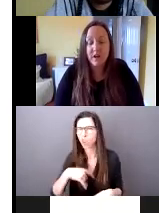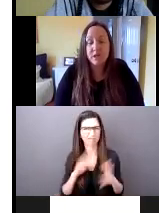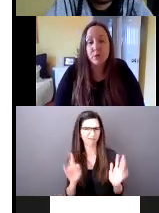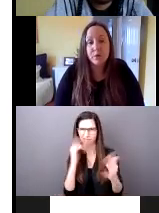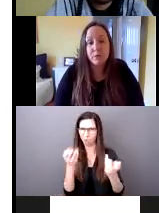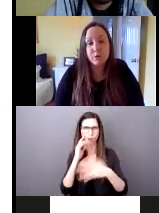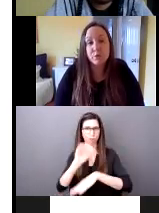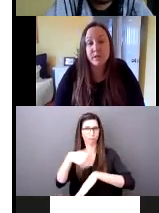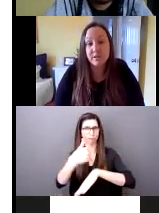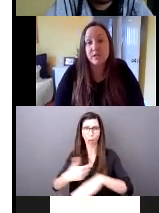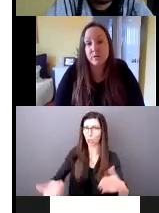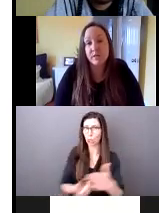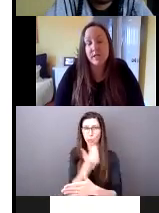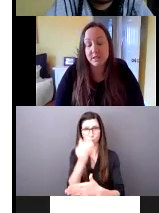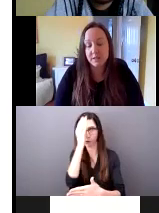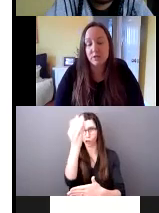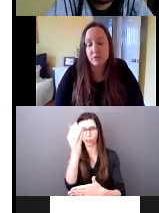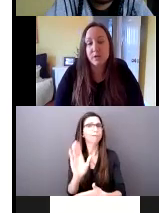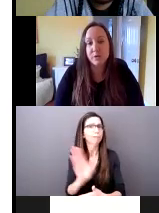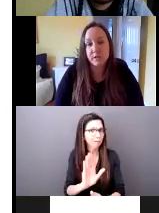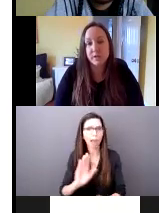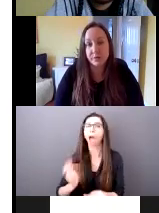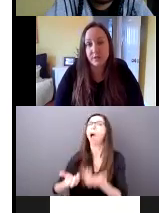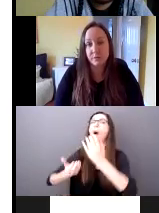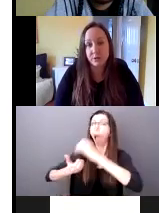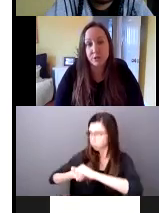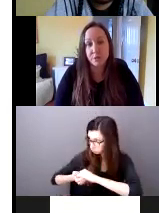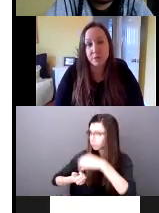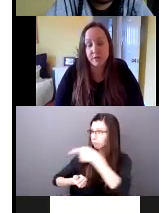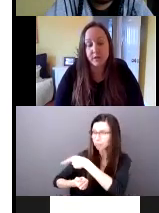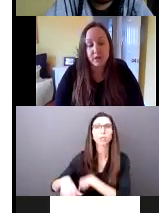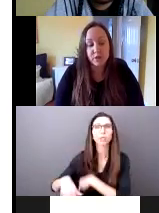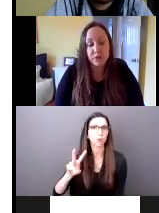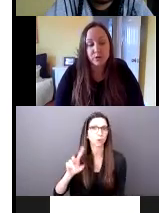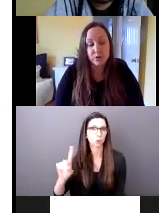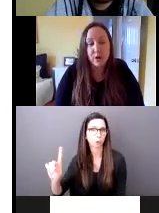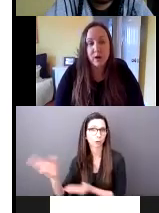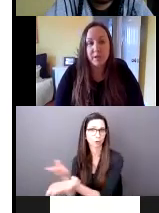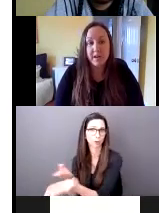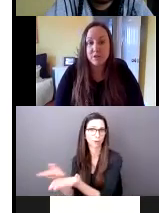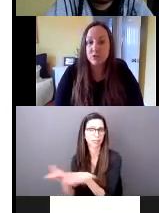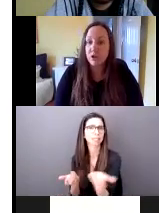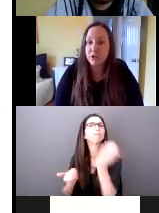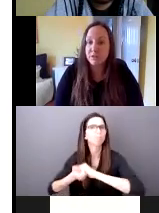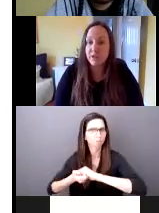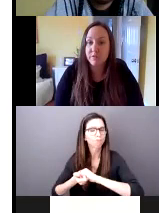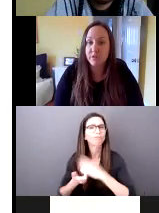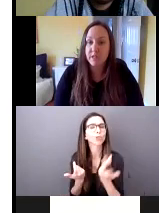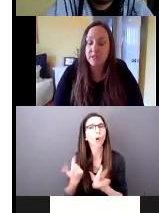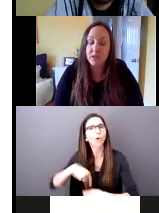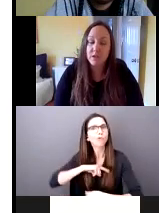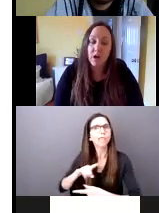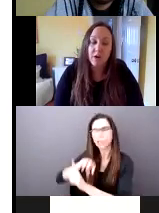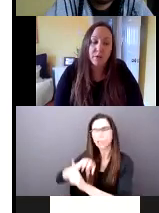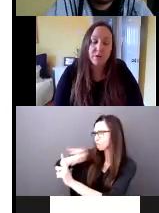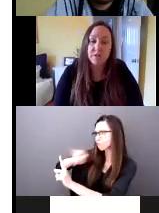exists. And so we've worked really closely and continue to work really closely with 211 to enhance their knowledge of caregiver